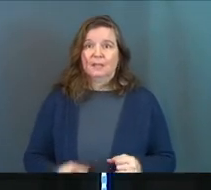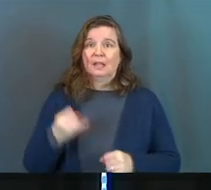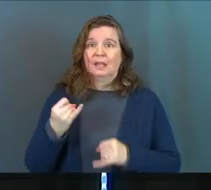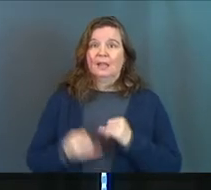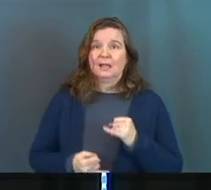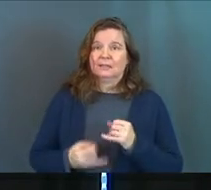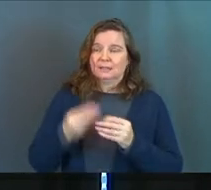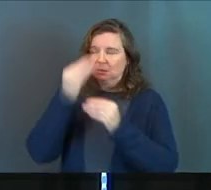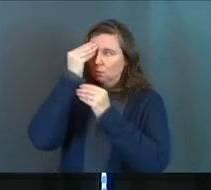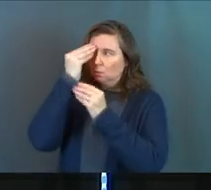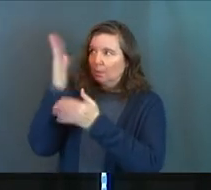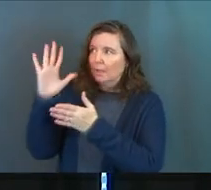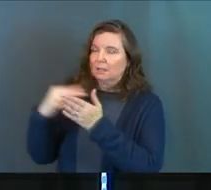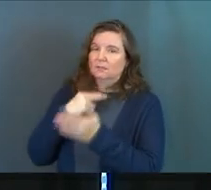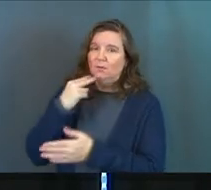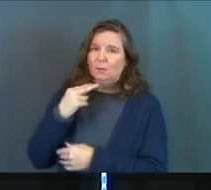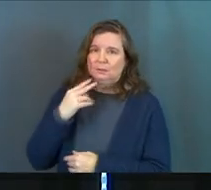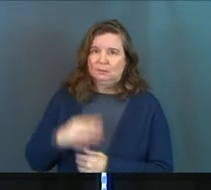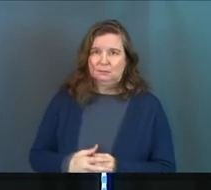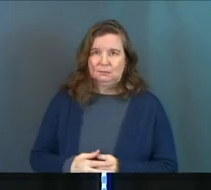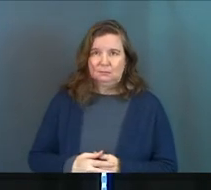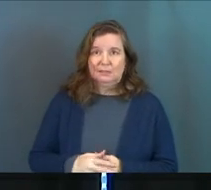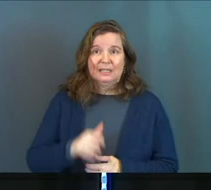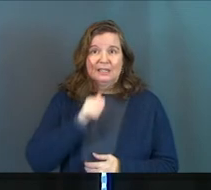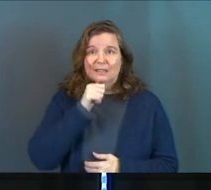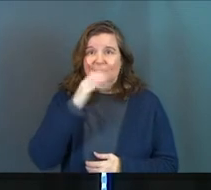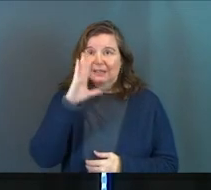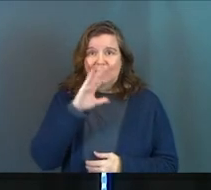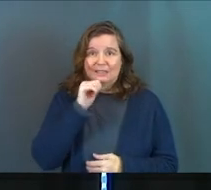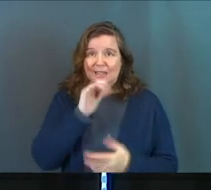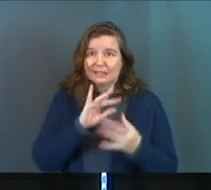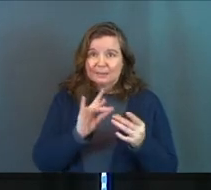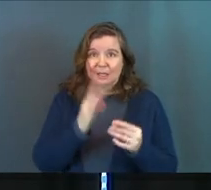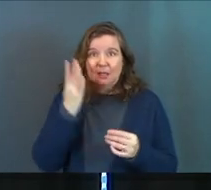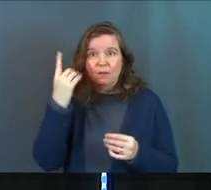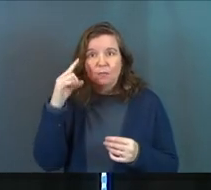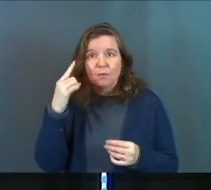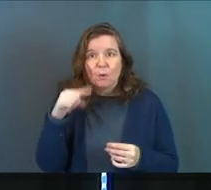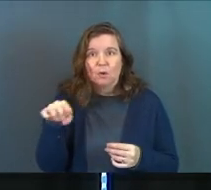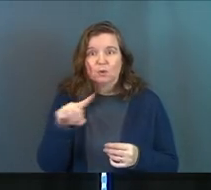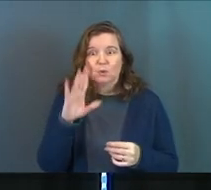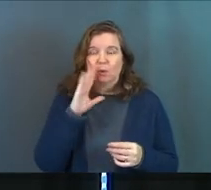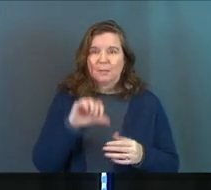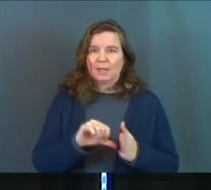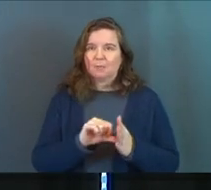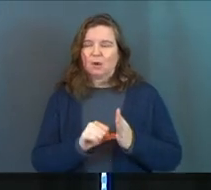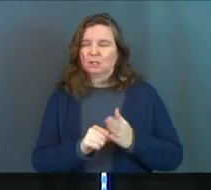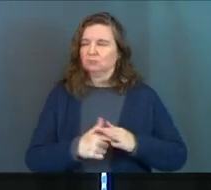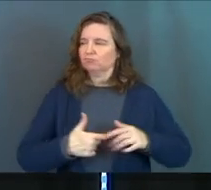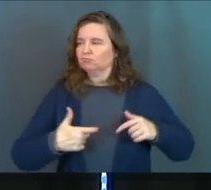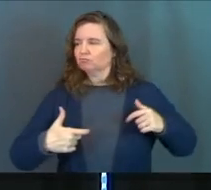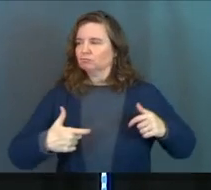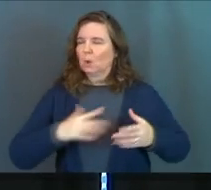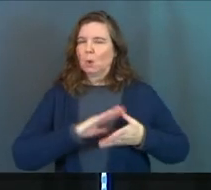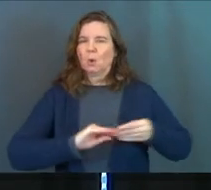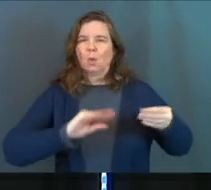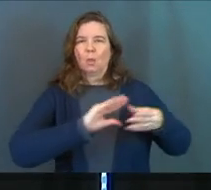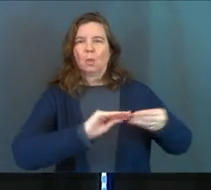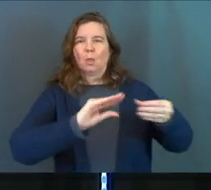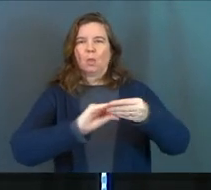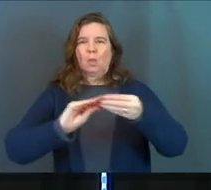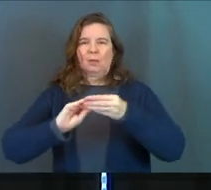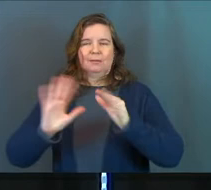obey His voice. God does not speak so that you will be impressive or have a story to